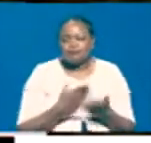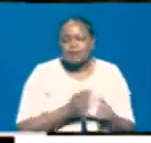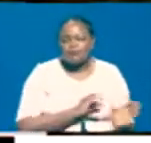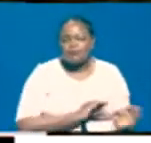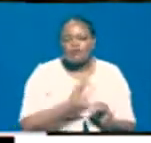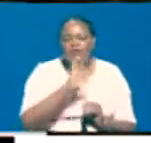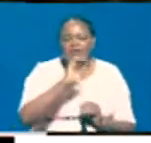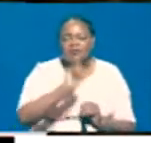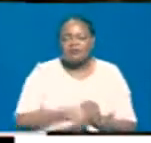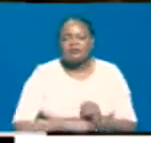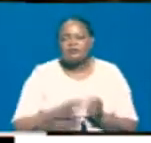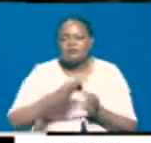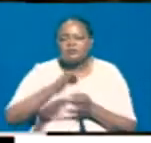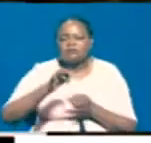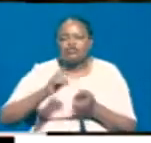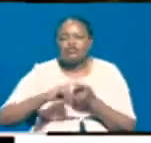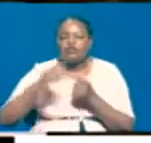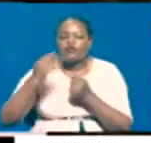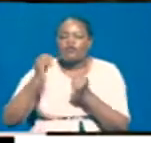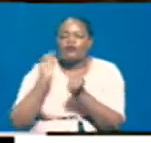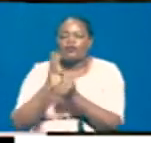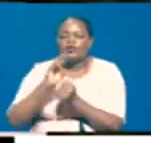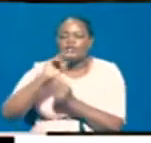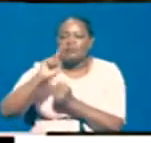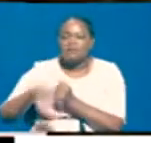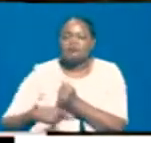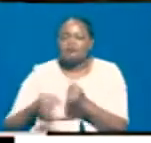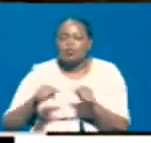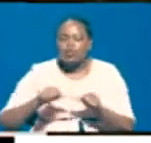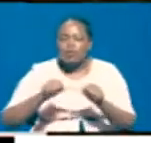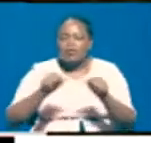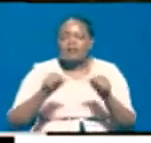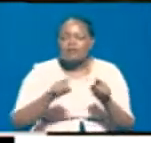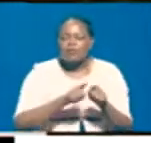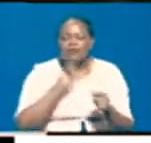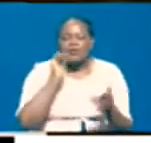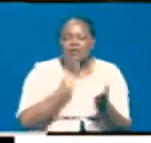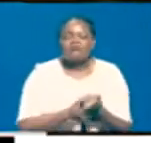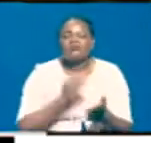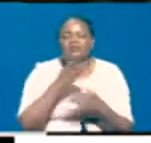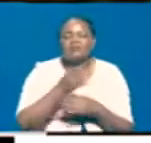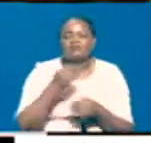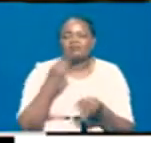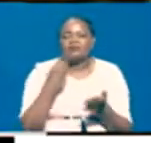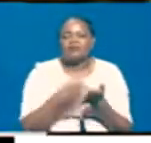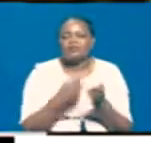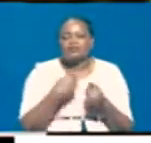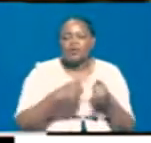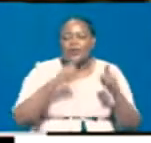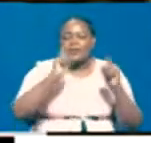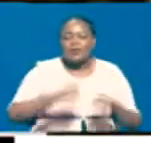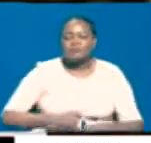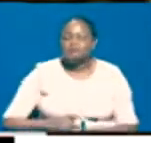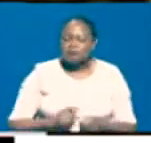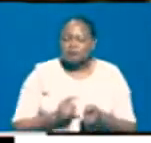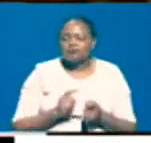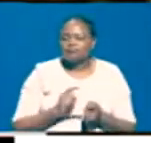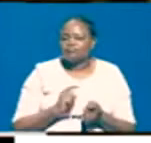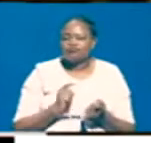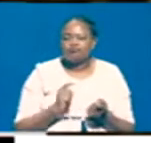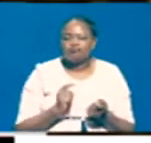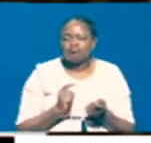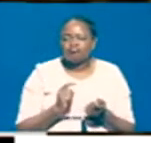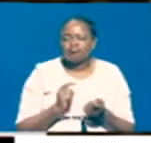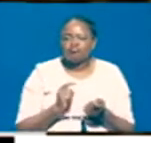30,000 hectares backlog to now 14,000. And we continue. And we believe in the next one financial year, we should be able to clear off the backlog. Meaning, we should be